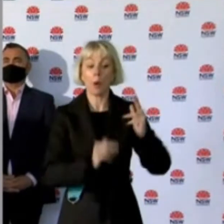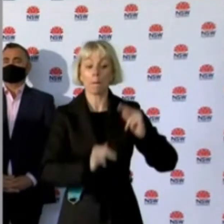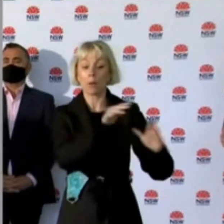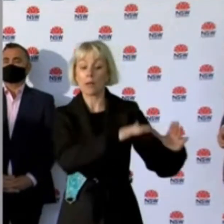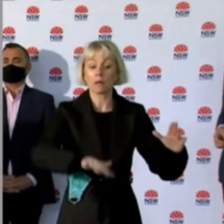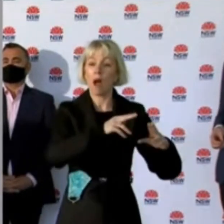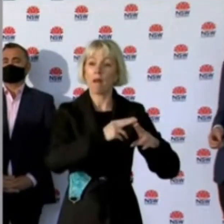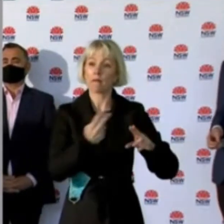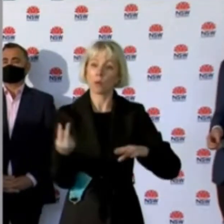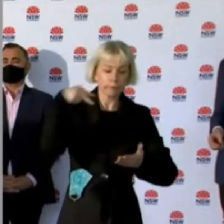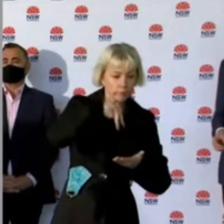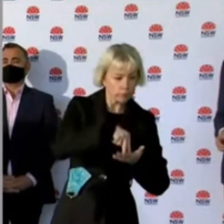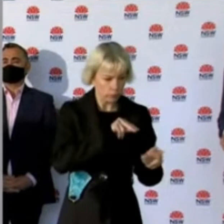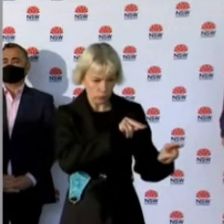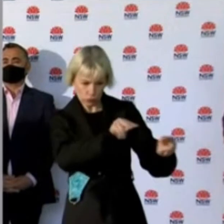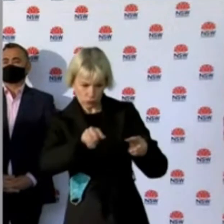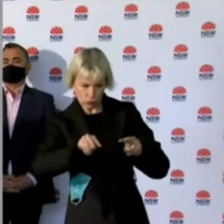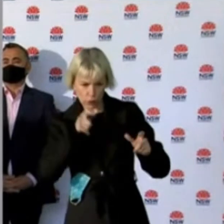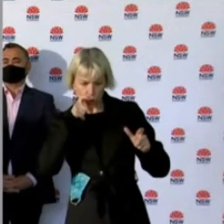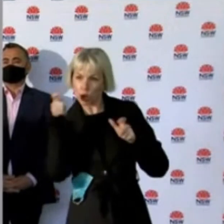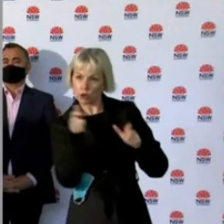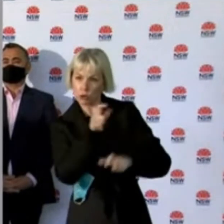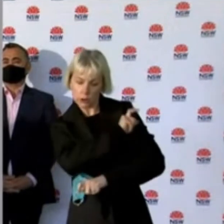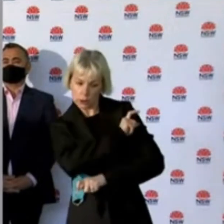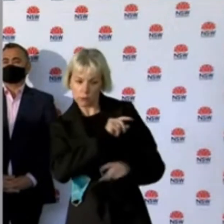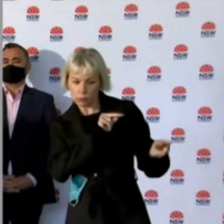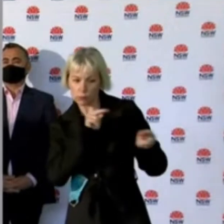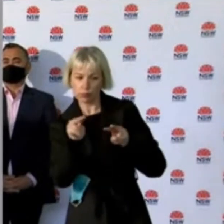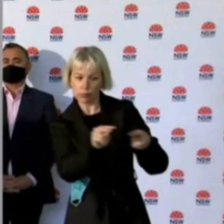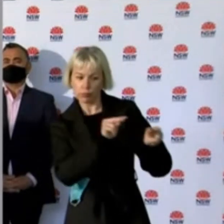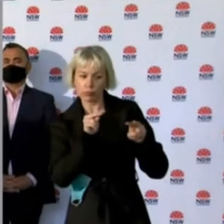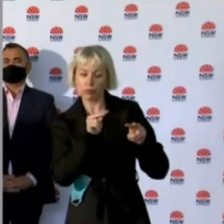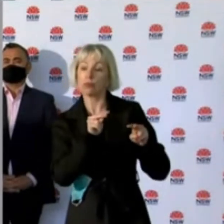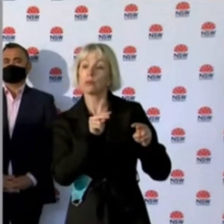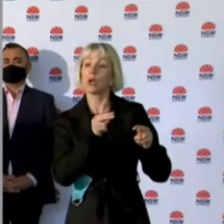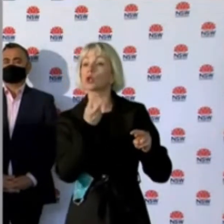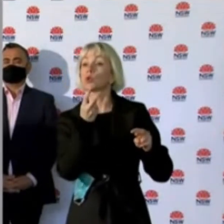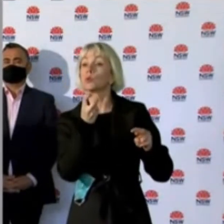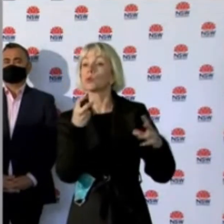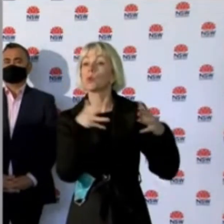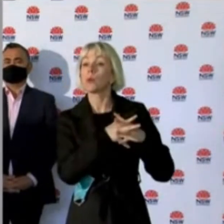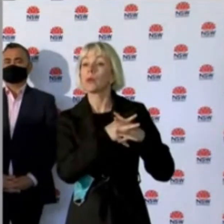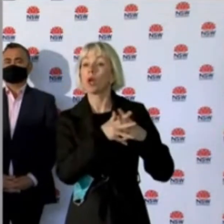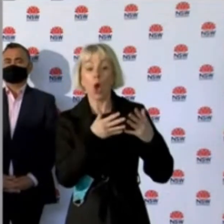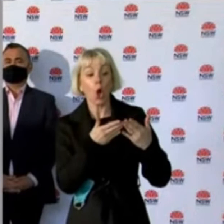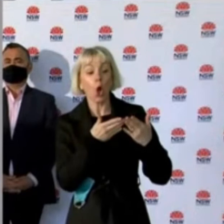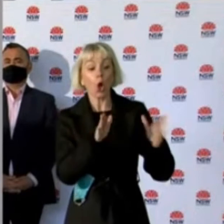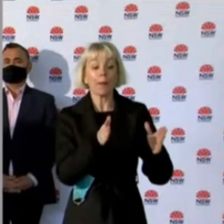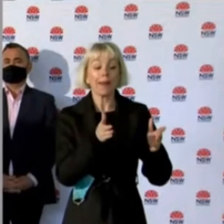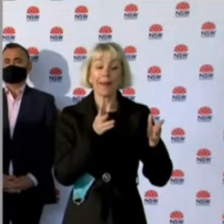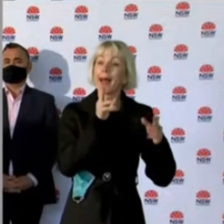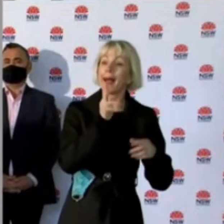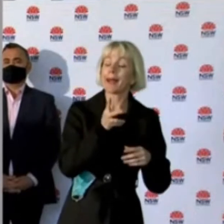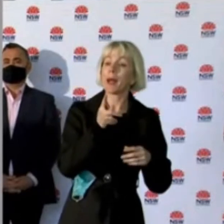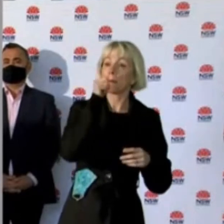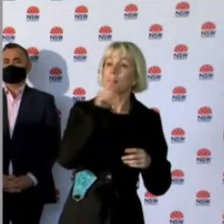adequate security during the duration of the next 2 weeks, to make sure that when construction work does resume, that everything's safe. So that's obviously critical